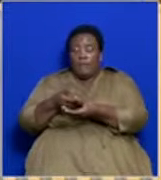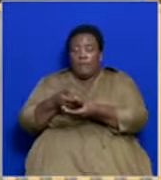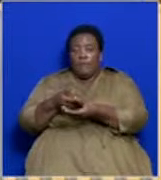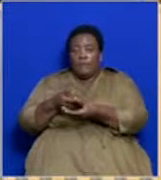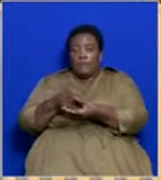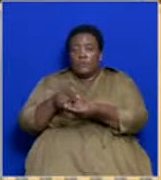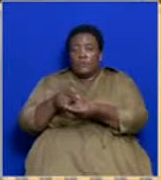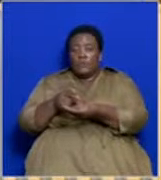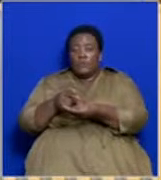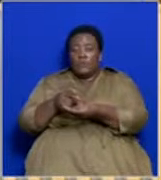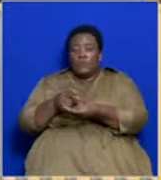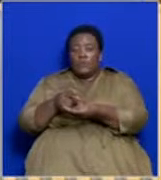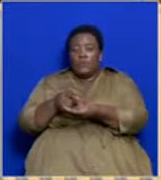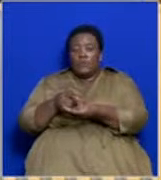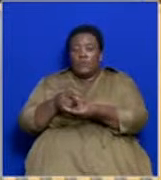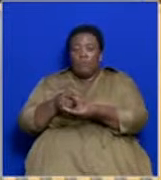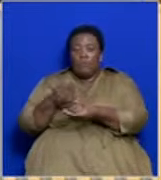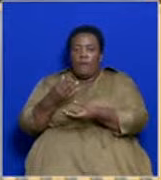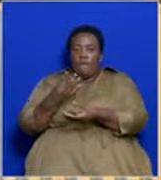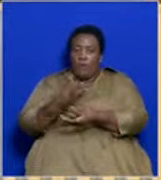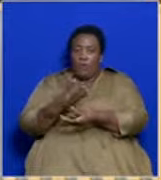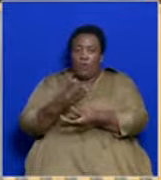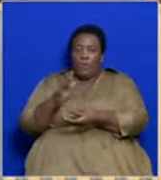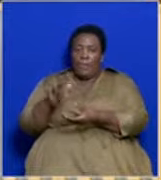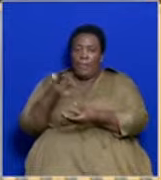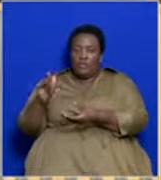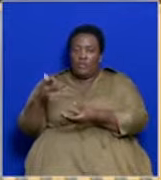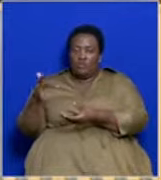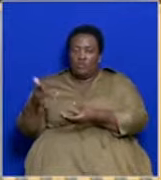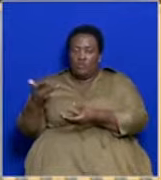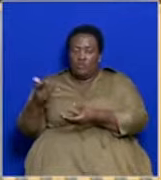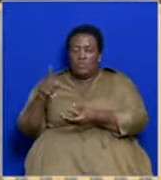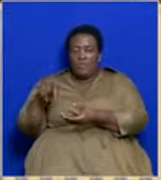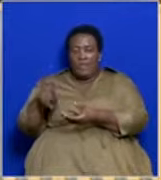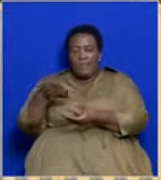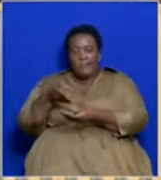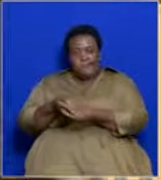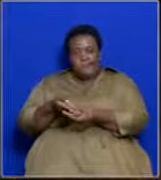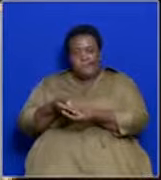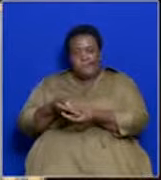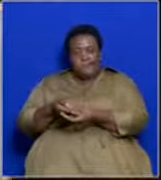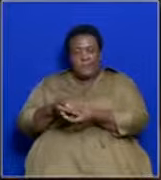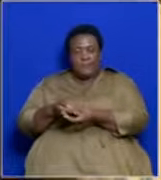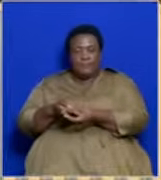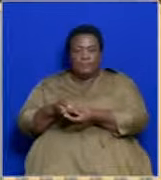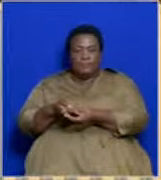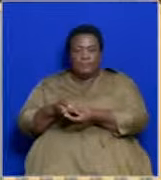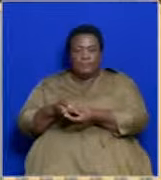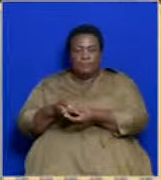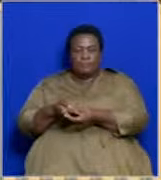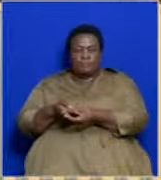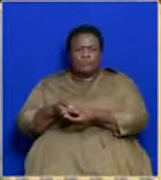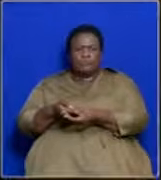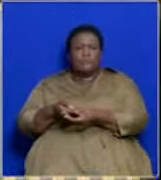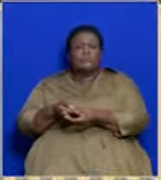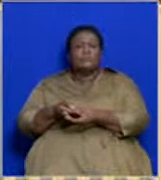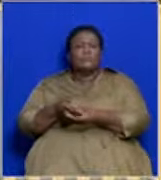four pages that were supposed to be in the docket. Mr. Magagula's file will